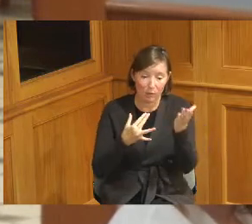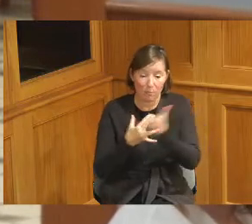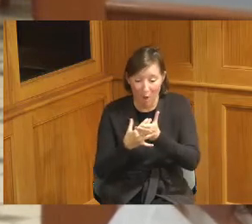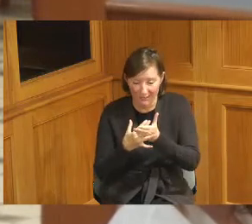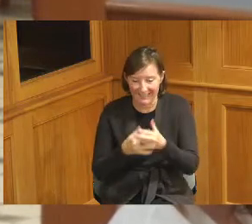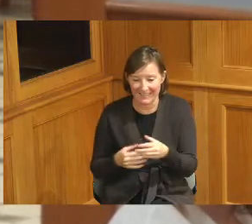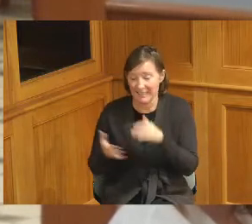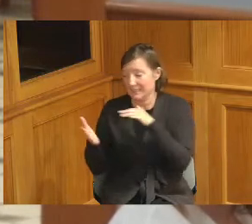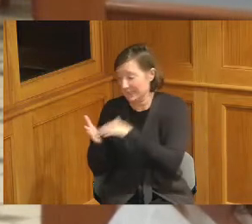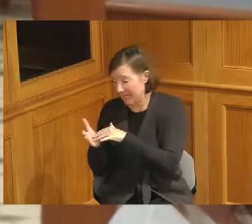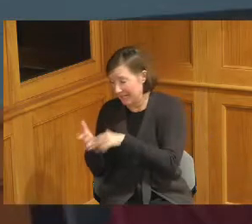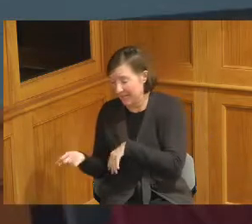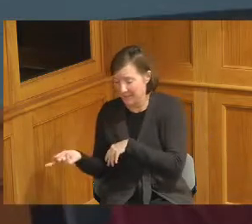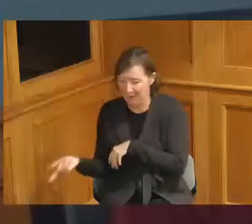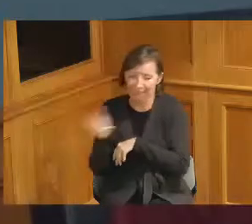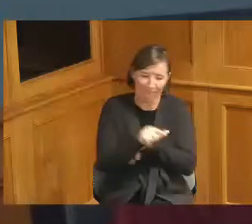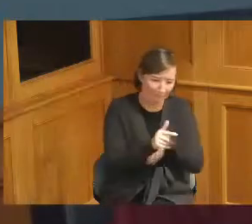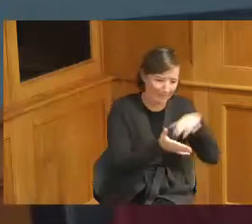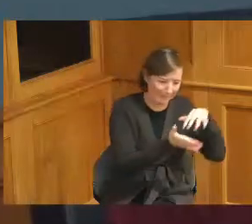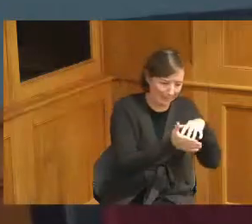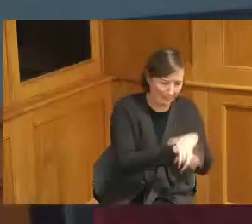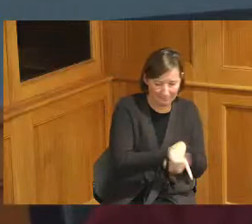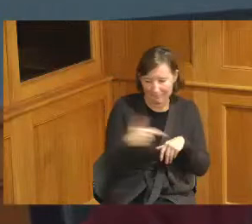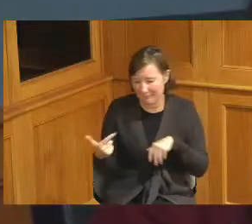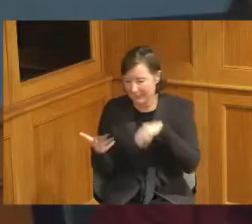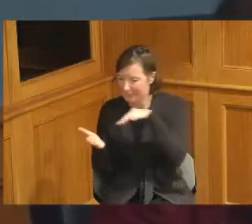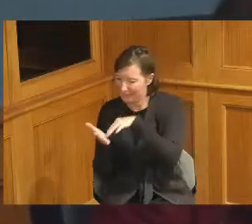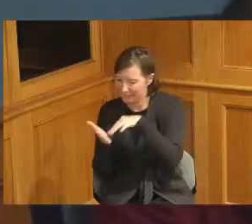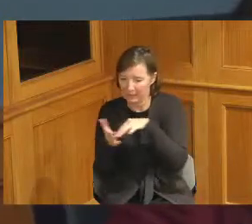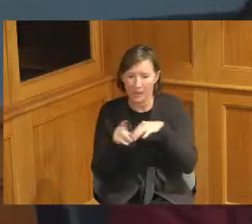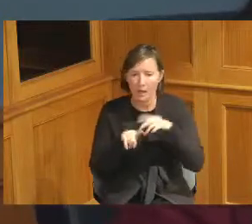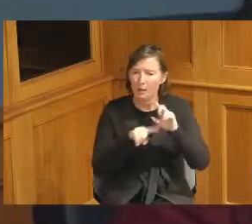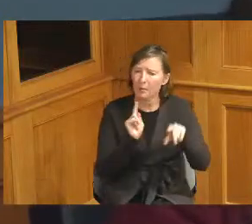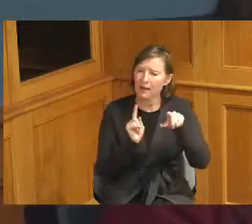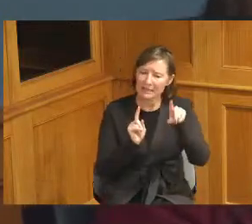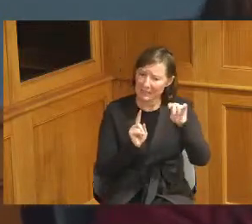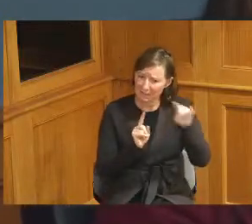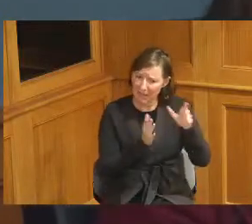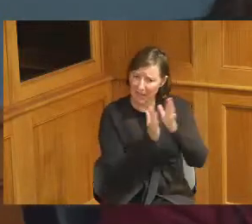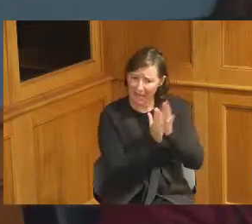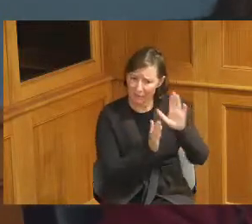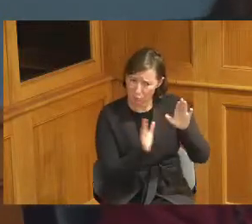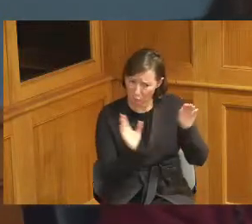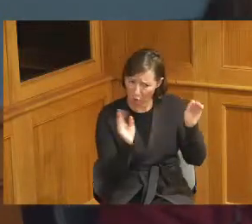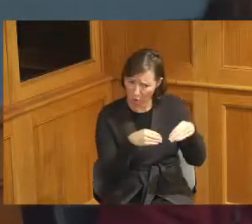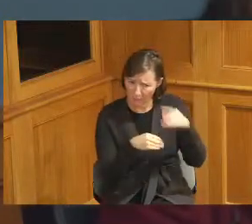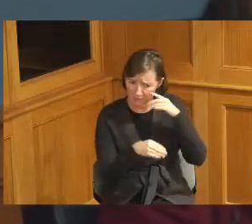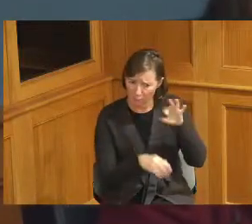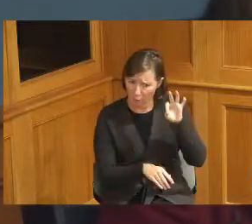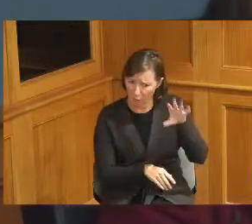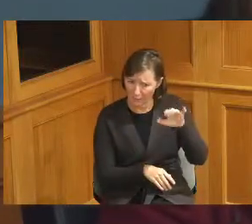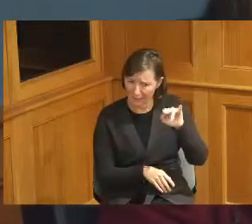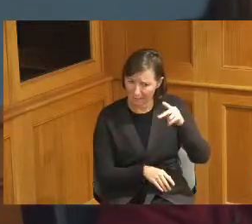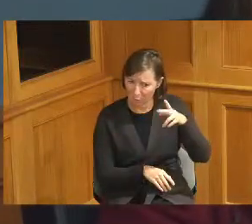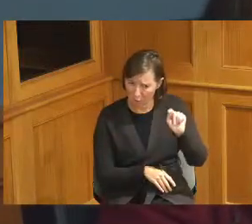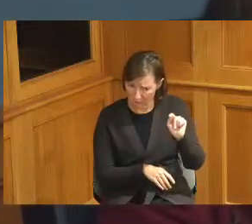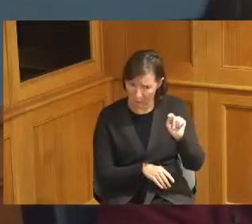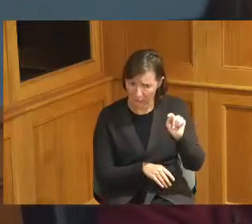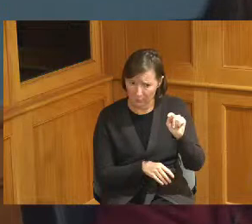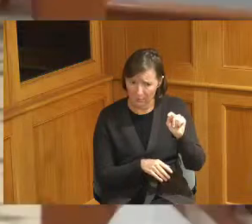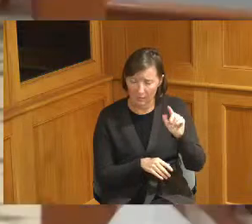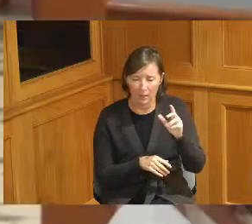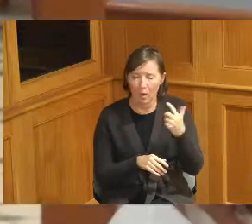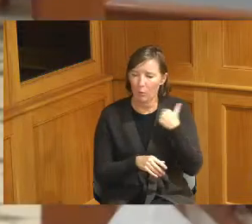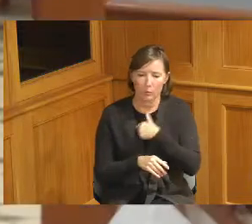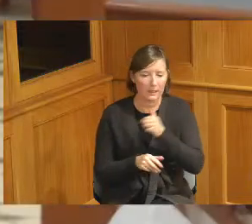I was just wondering, have they gotten any input from your office as far as, your thoughts on disparity. We